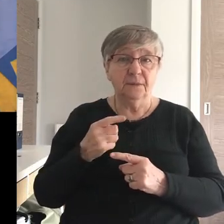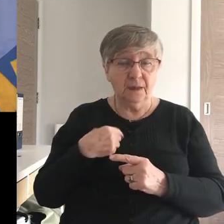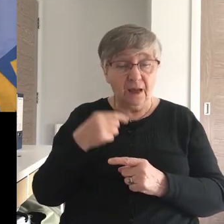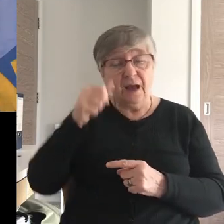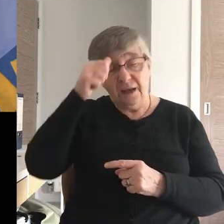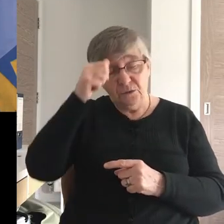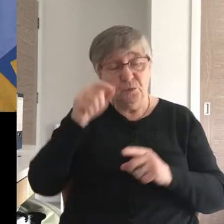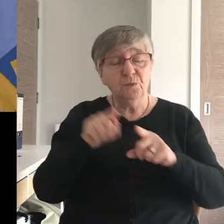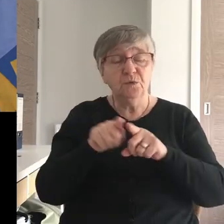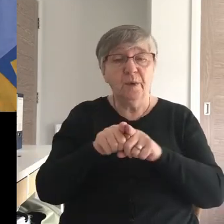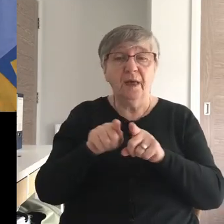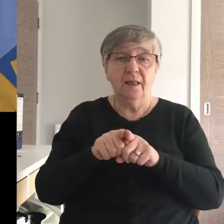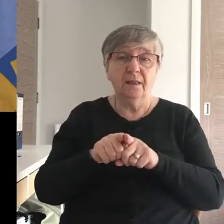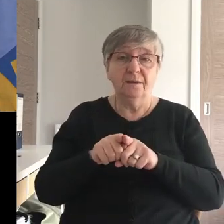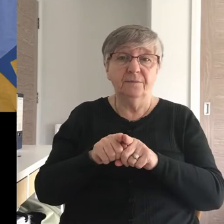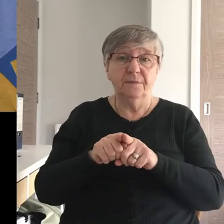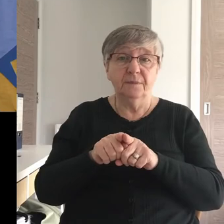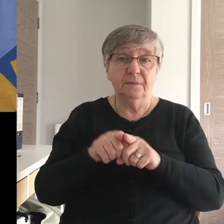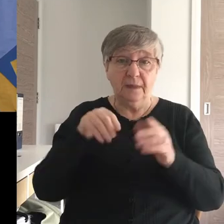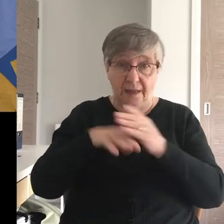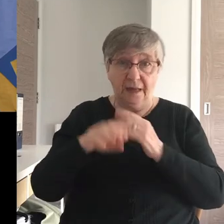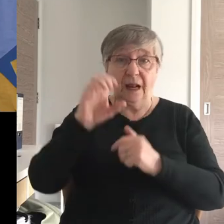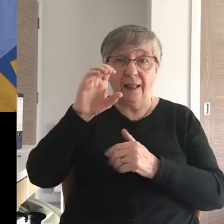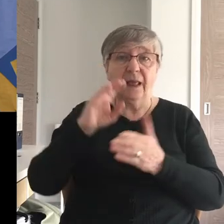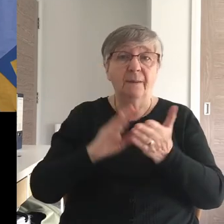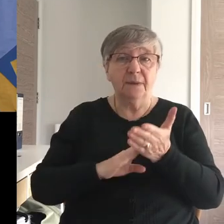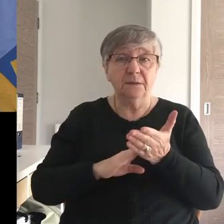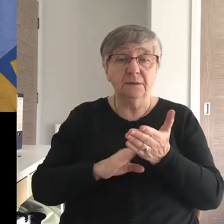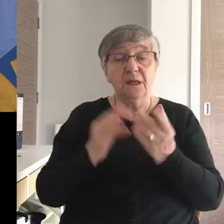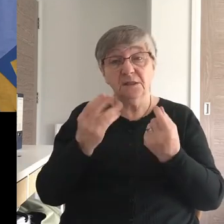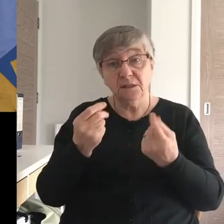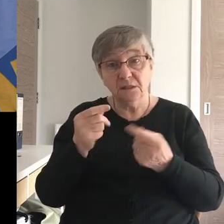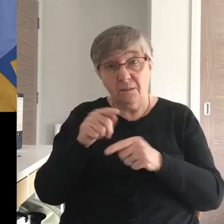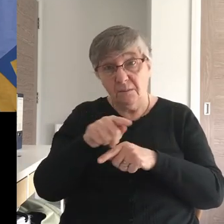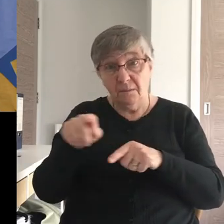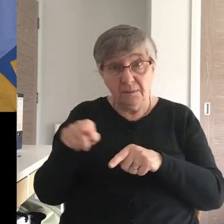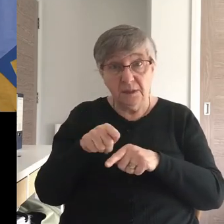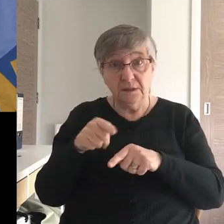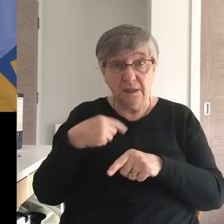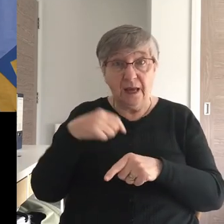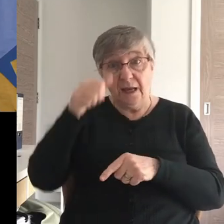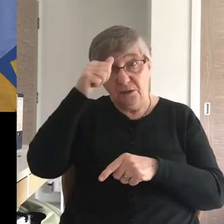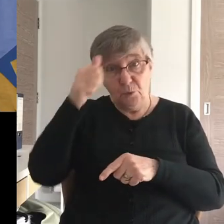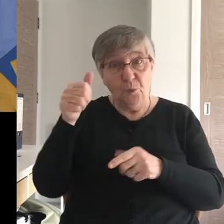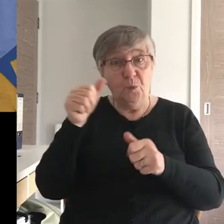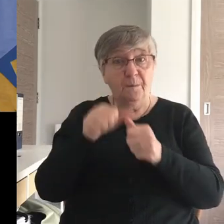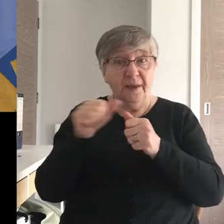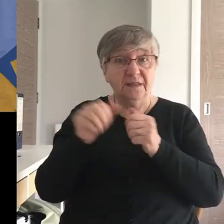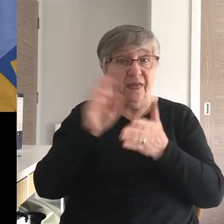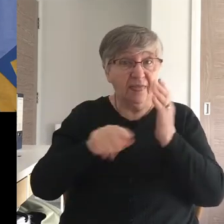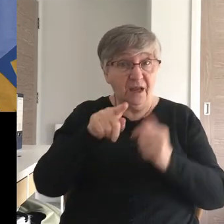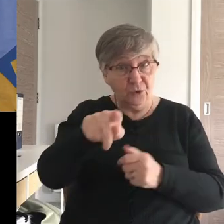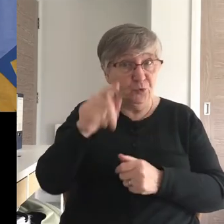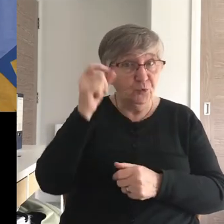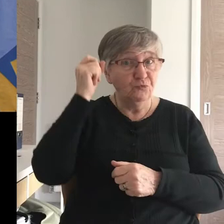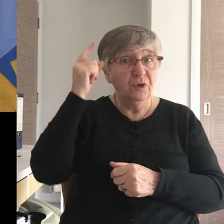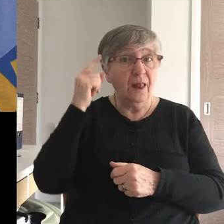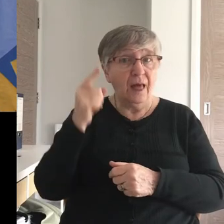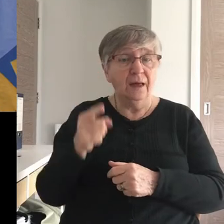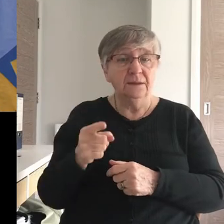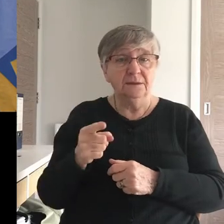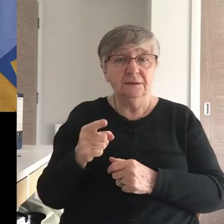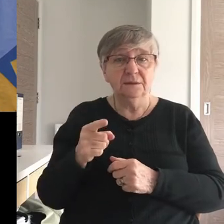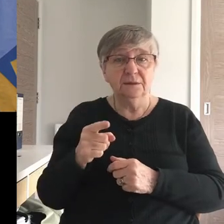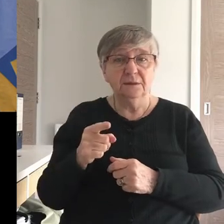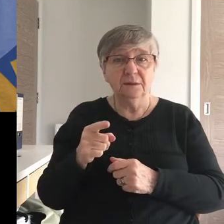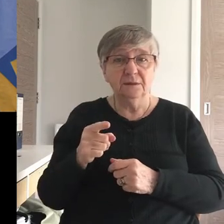I also know at Claremont, and in some cases I know this a lot better than some